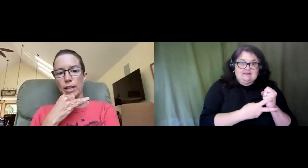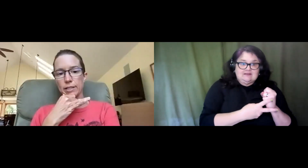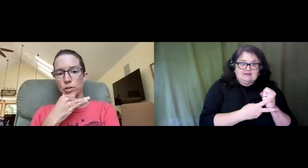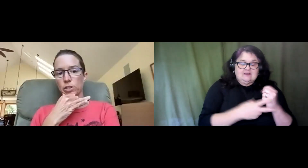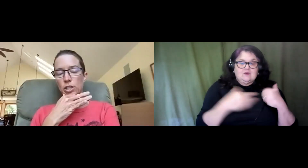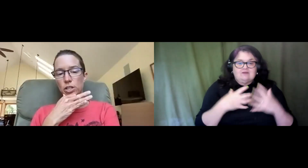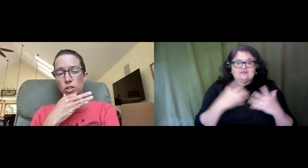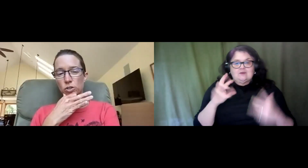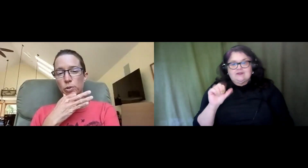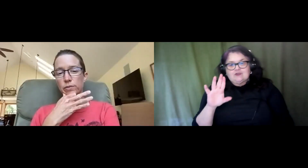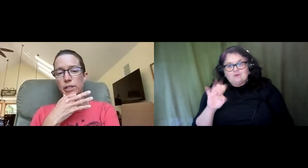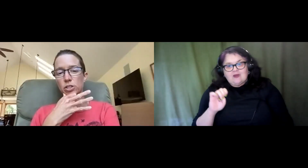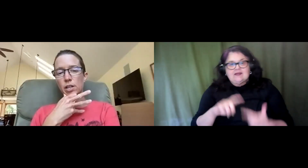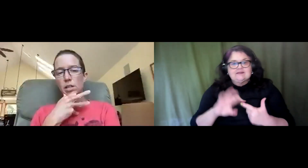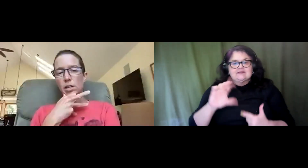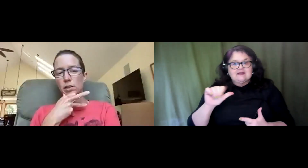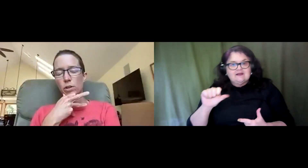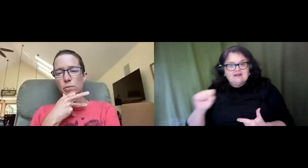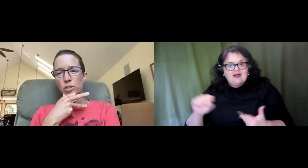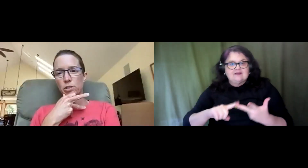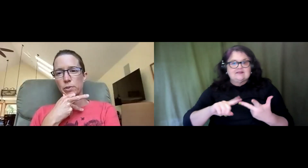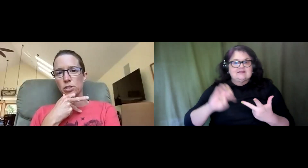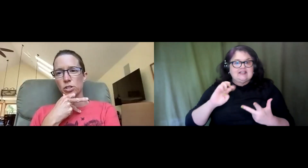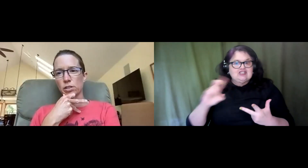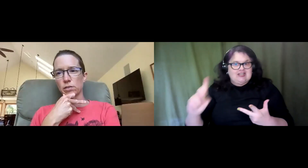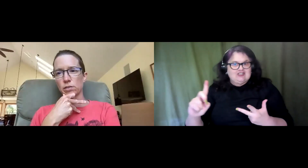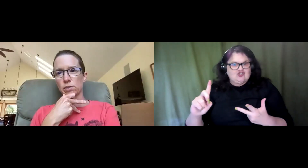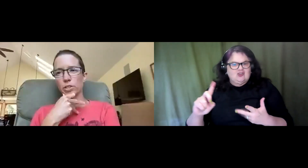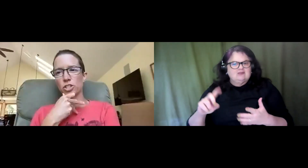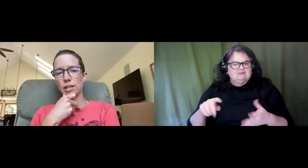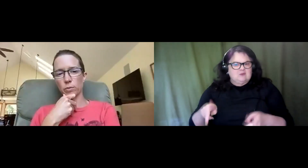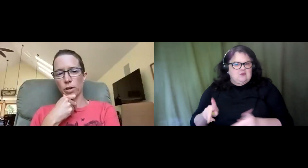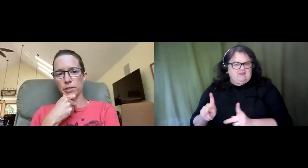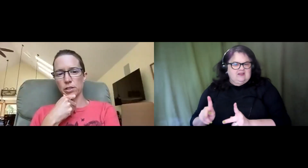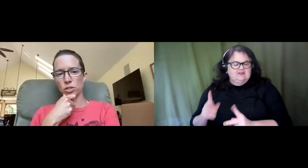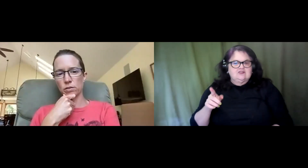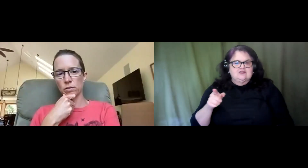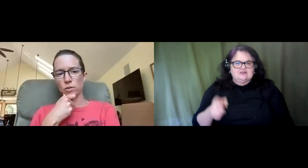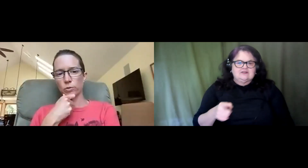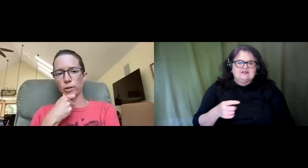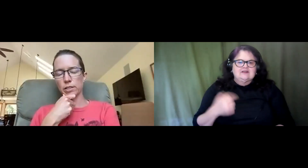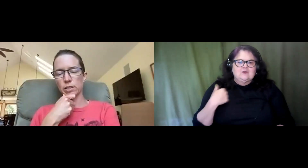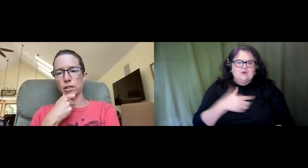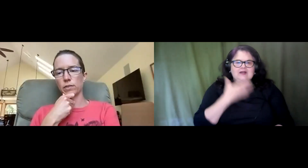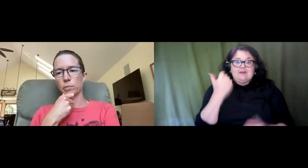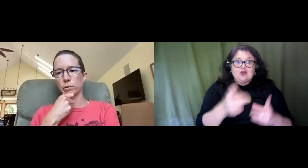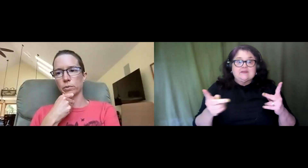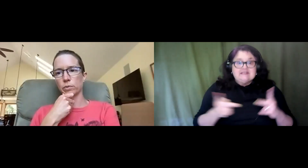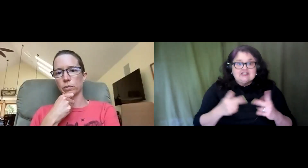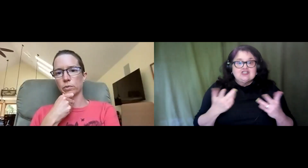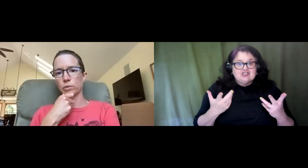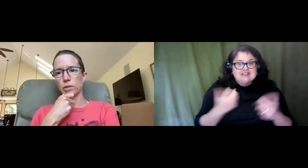or class privilege, educational privilege, that we're in a much better position. It's a much safer proposition for us to give